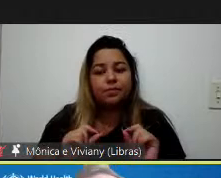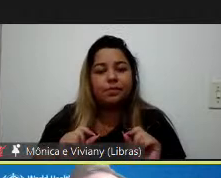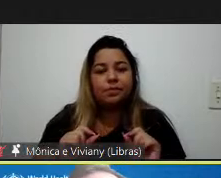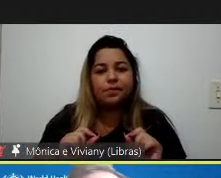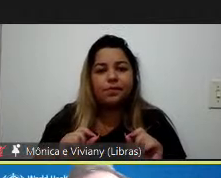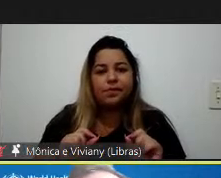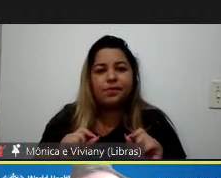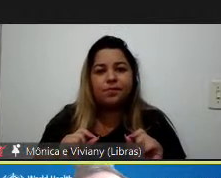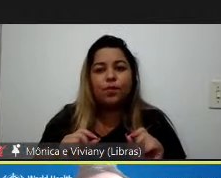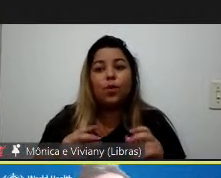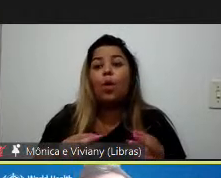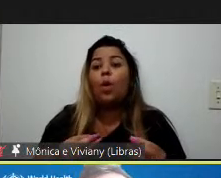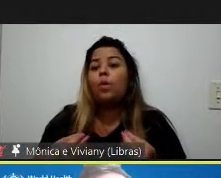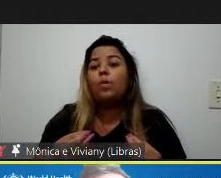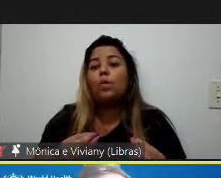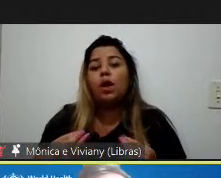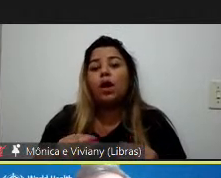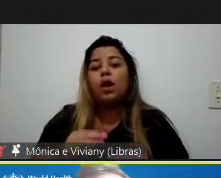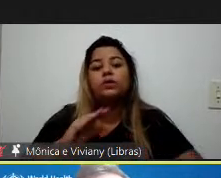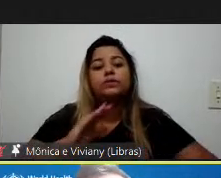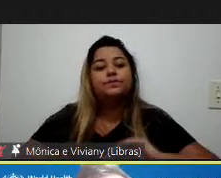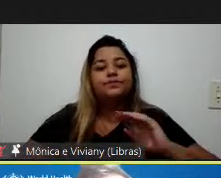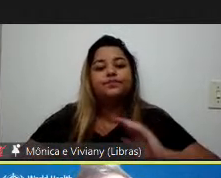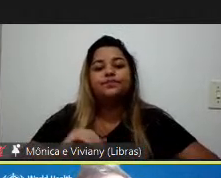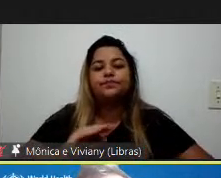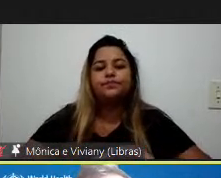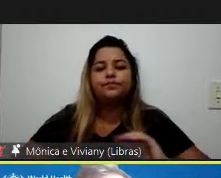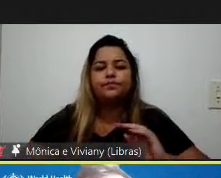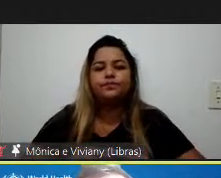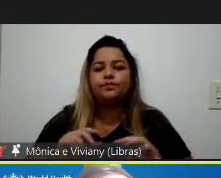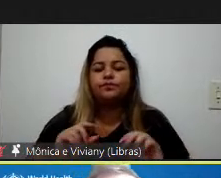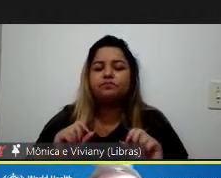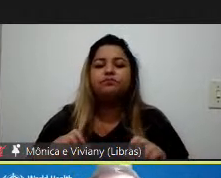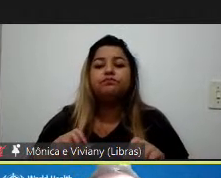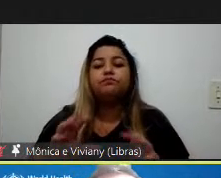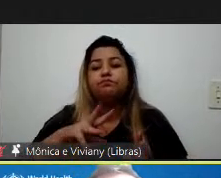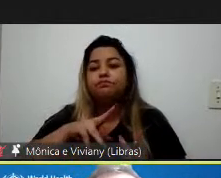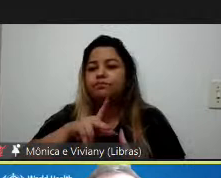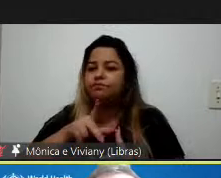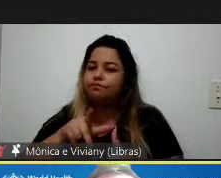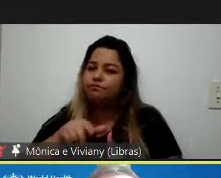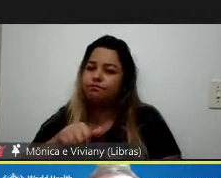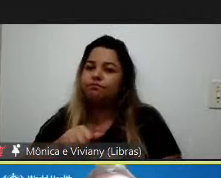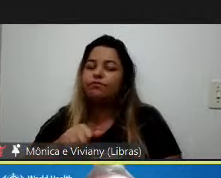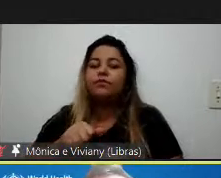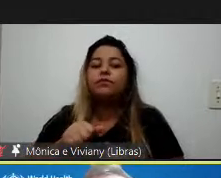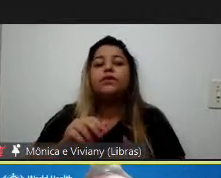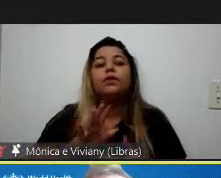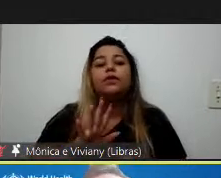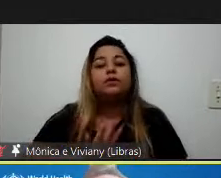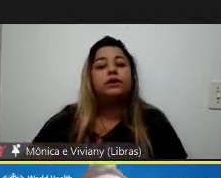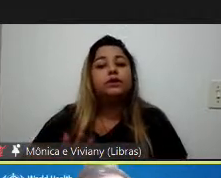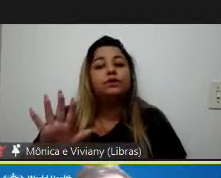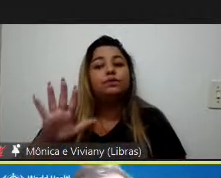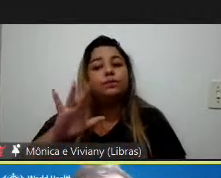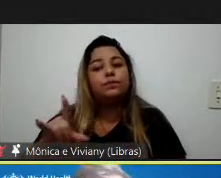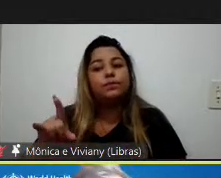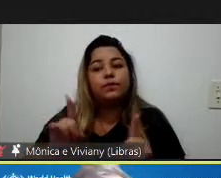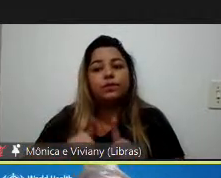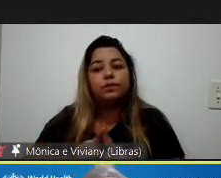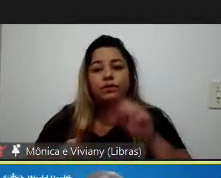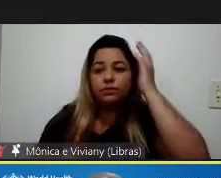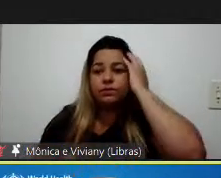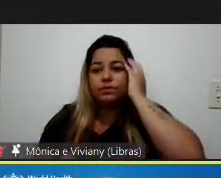Nutrition, and that is the provision of direct nutrition interventions. But what's the